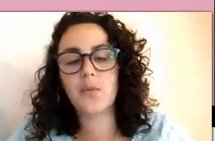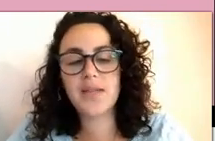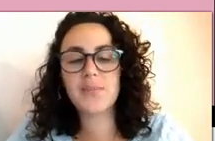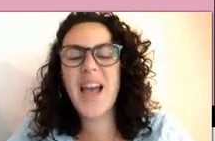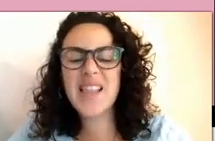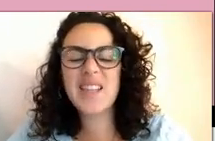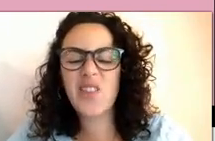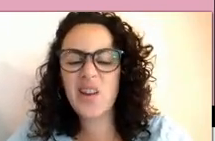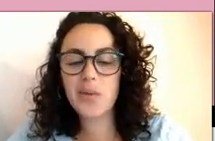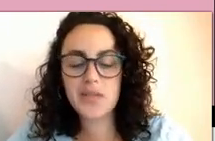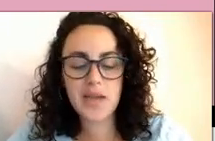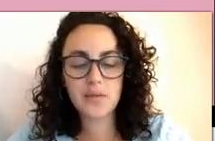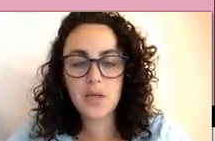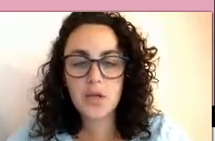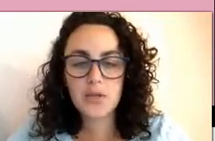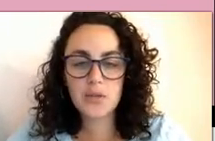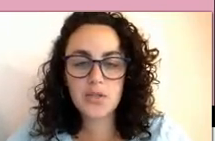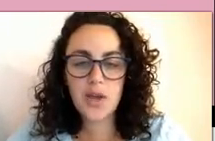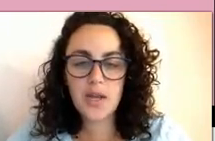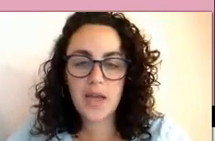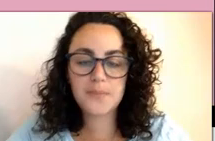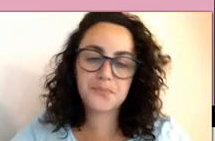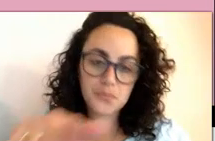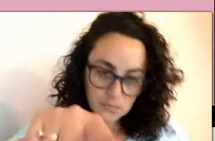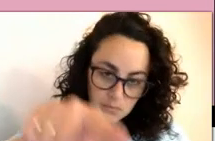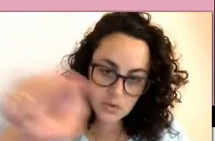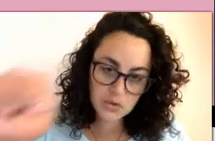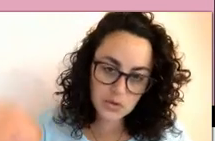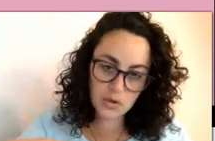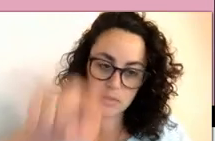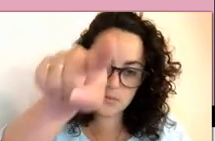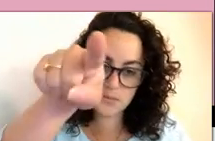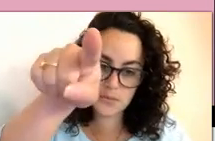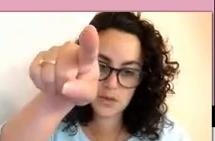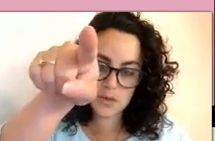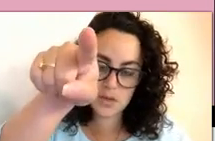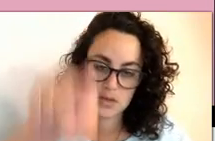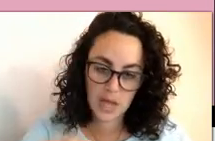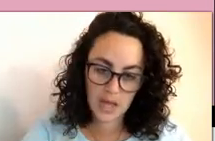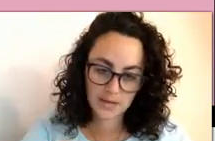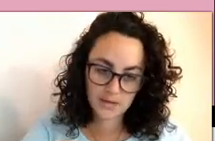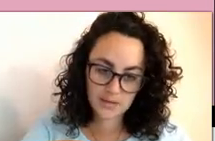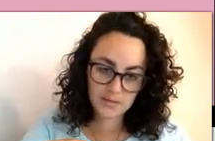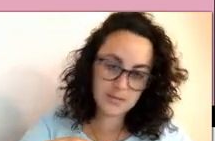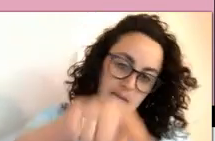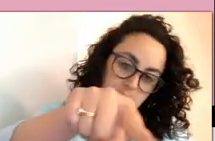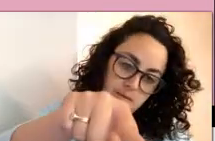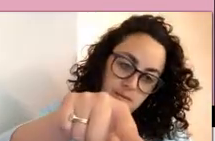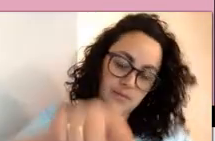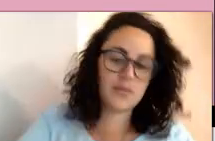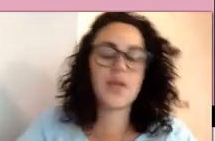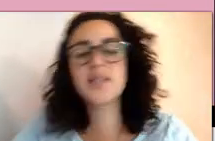it different ways, but I like to write it with the tail. So let's try it again. Circle, line,